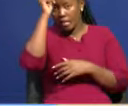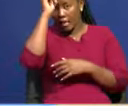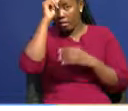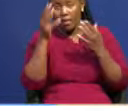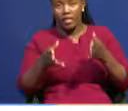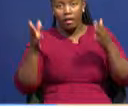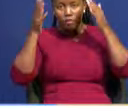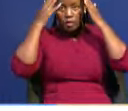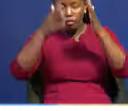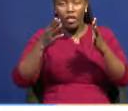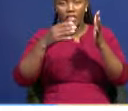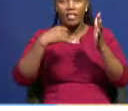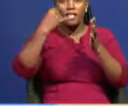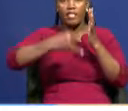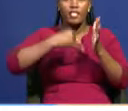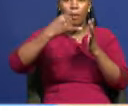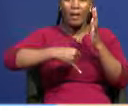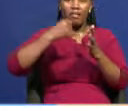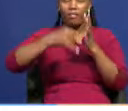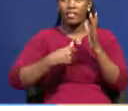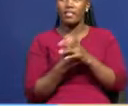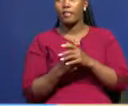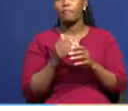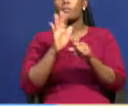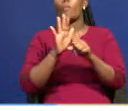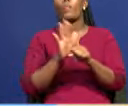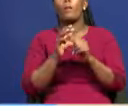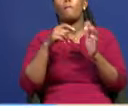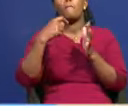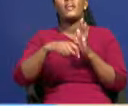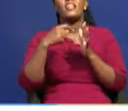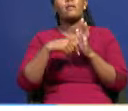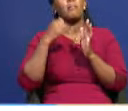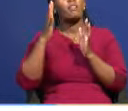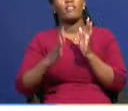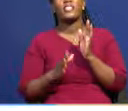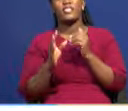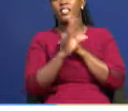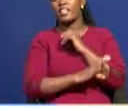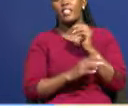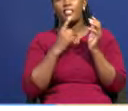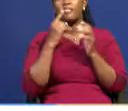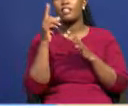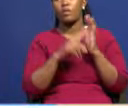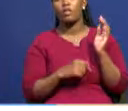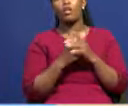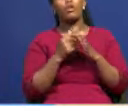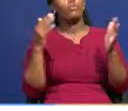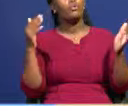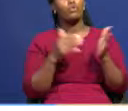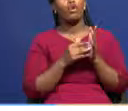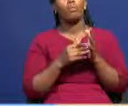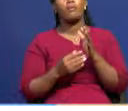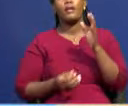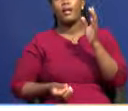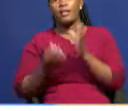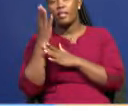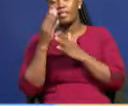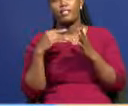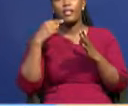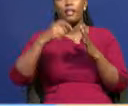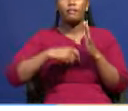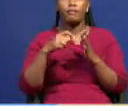on manufacturing, some of the manufacturers in the country are saying that this will inhibit them from starting up those industries that are within their confines